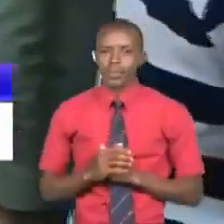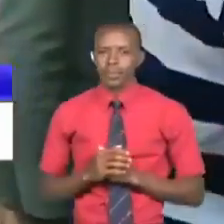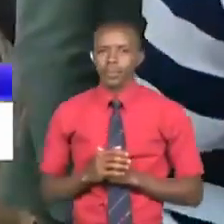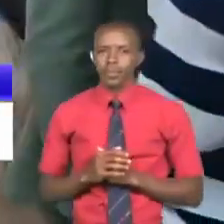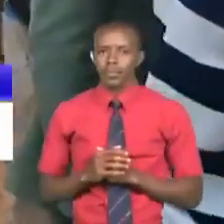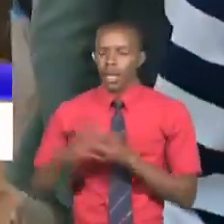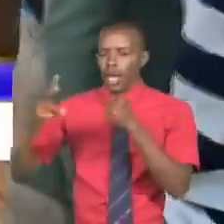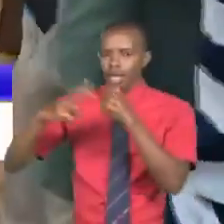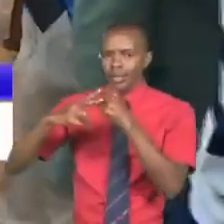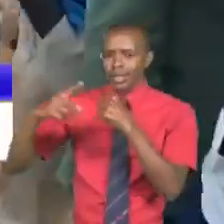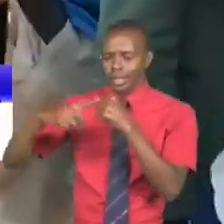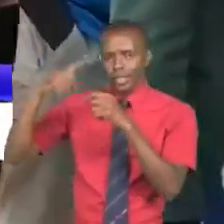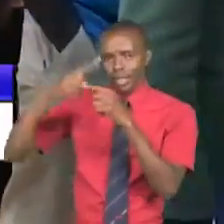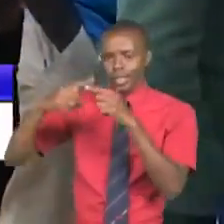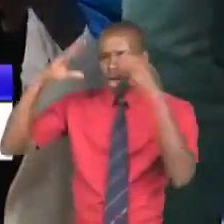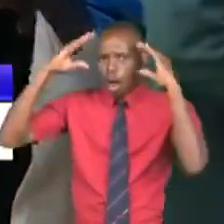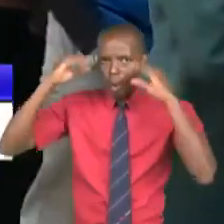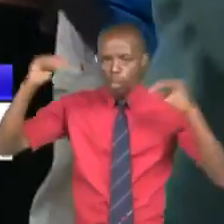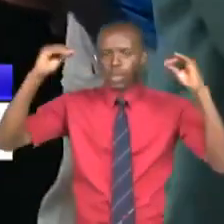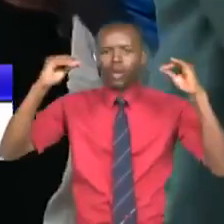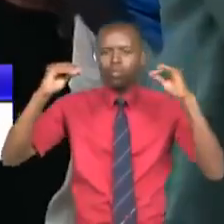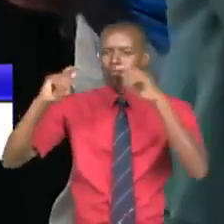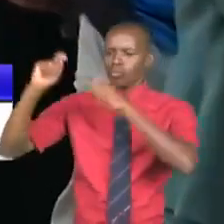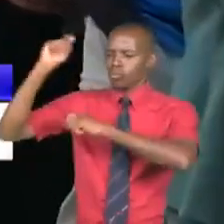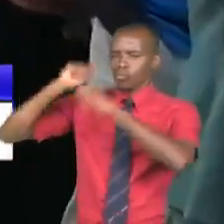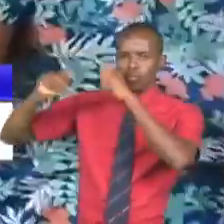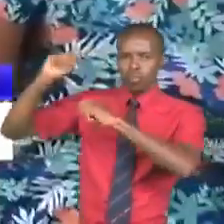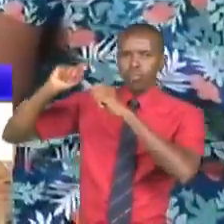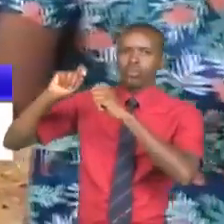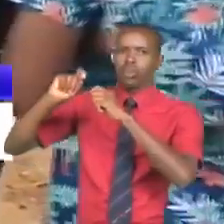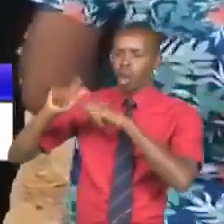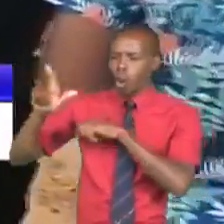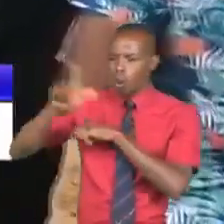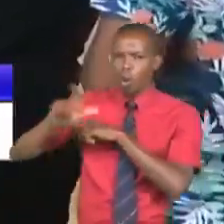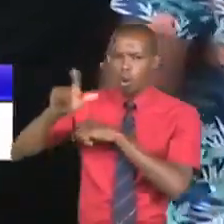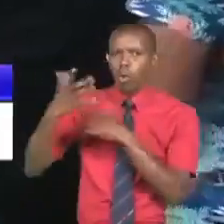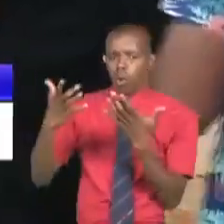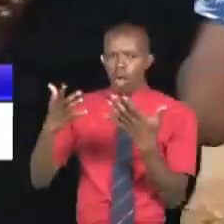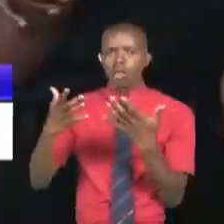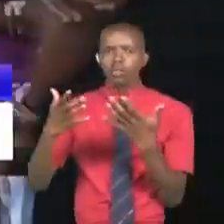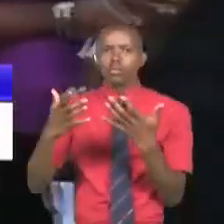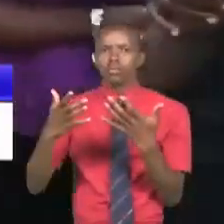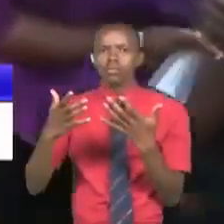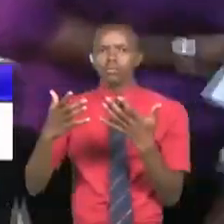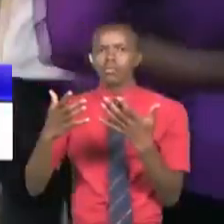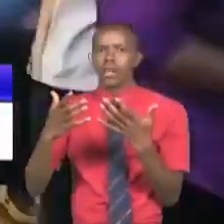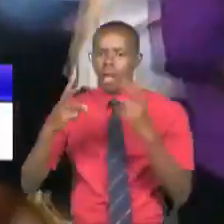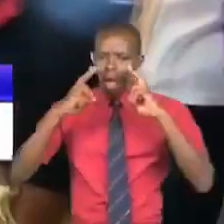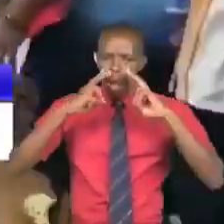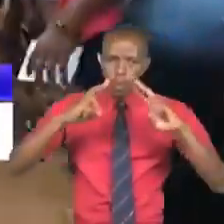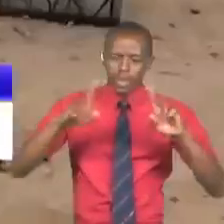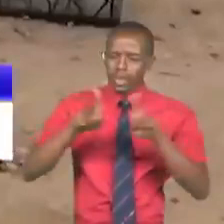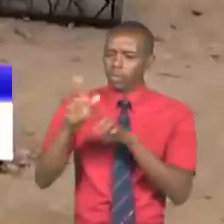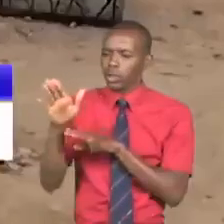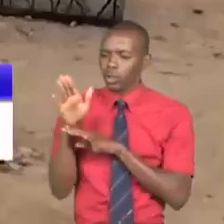The 76-year-old Museveni support has traditionally been concentrated in the rural areas, where many credit him with restoring a sense of peace and